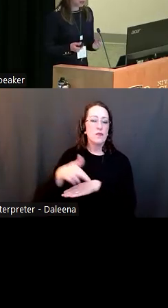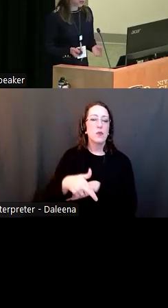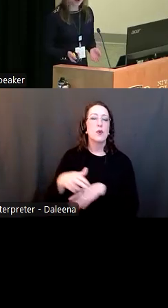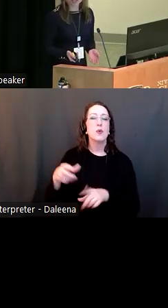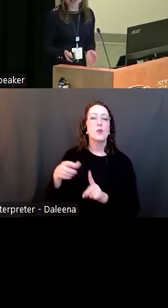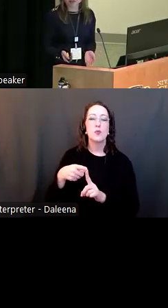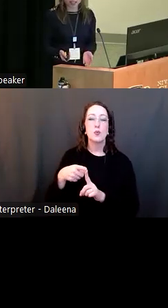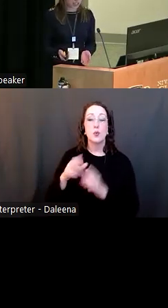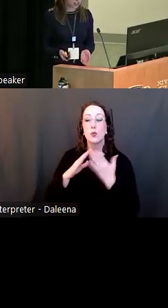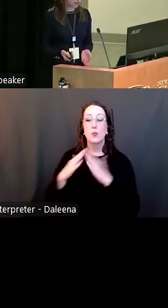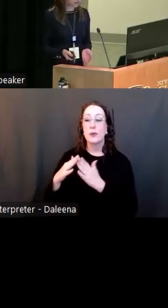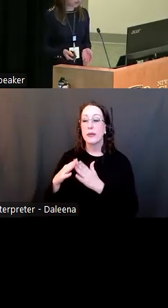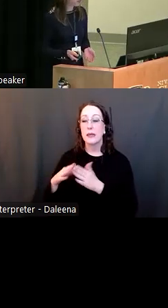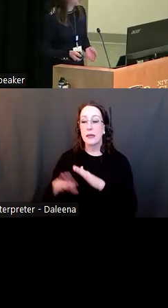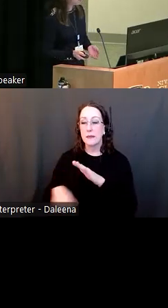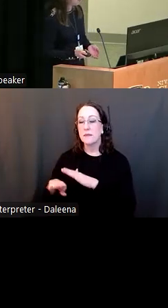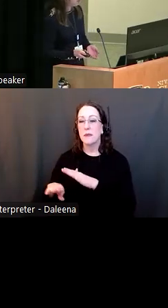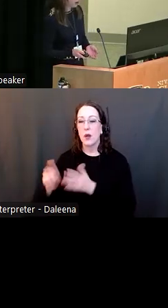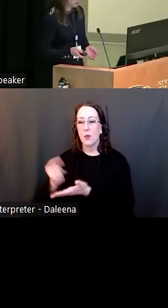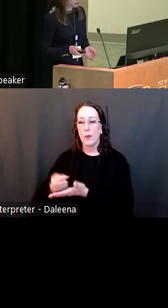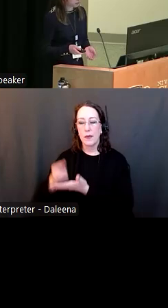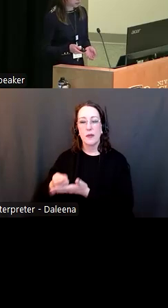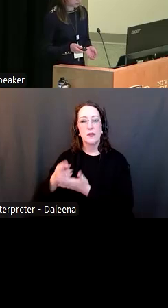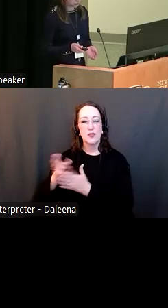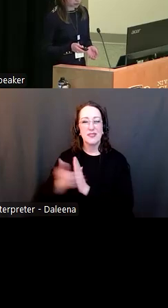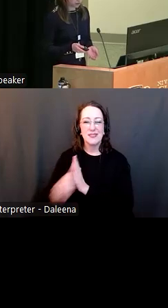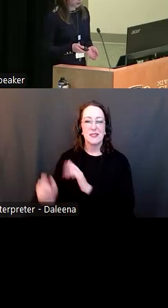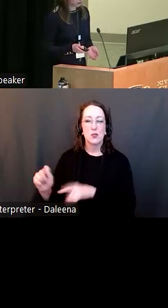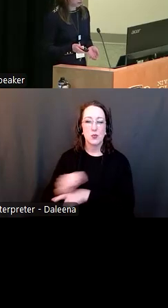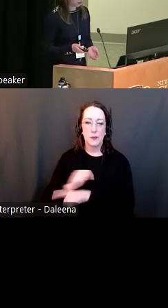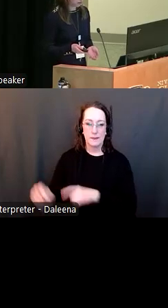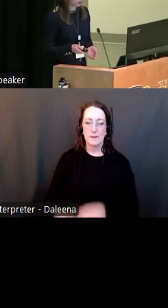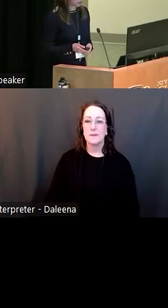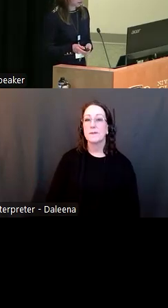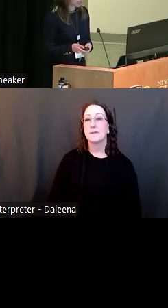a community-based rehabilitation or skills training program.